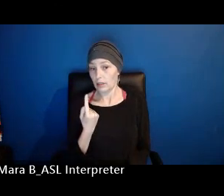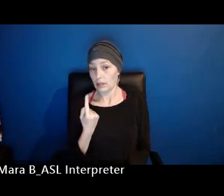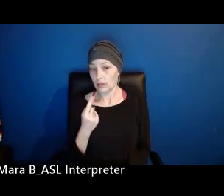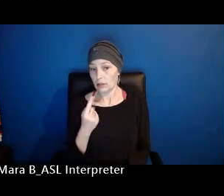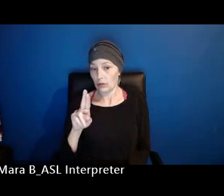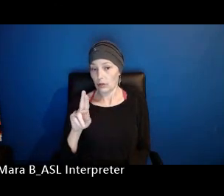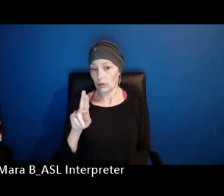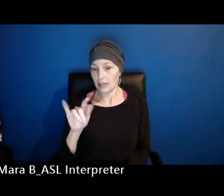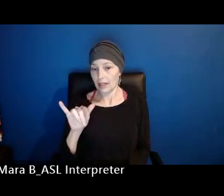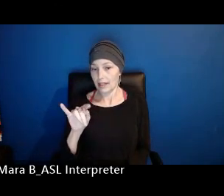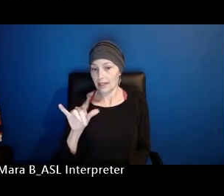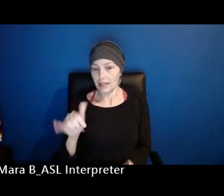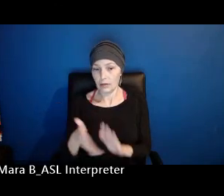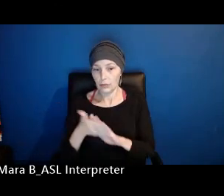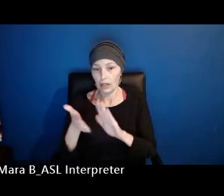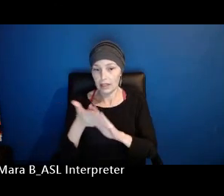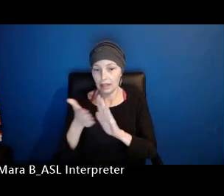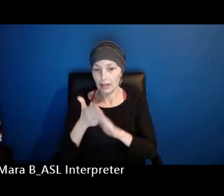So,